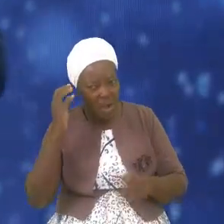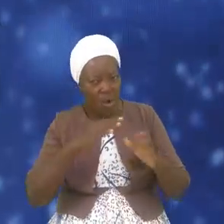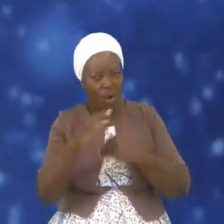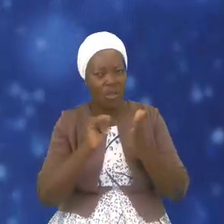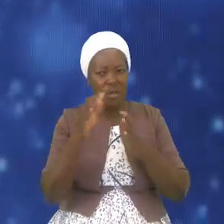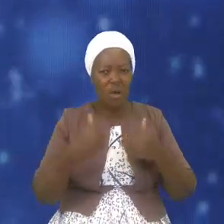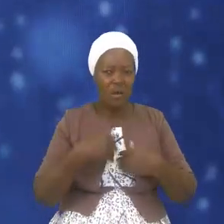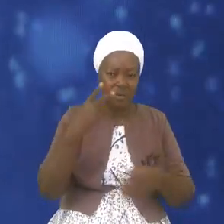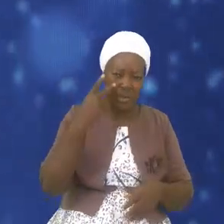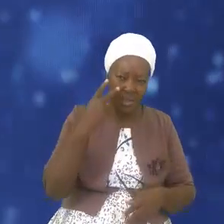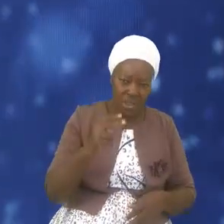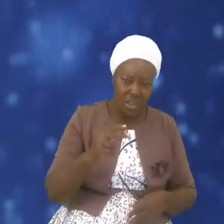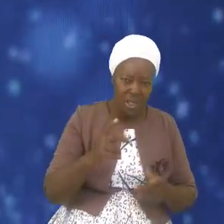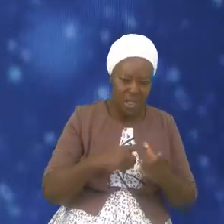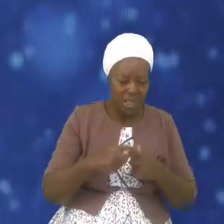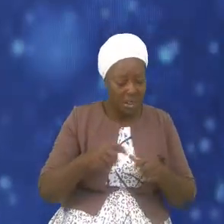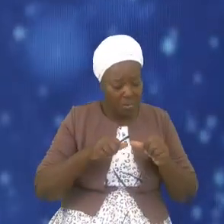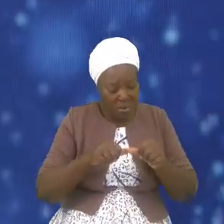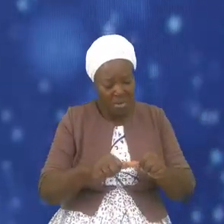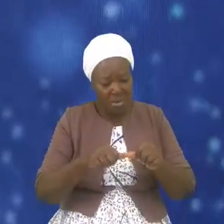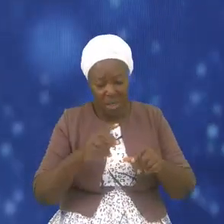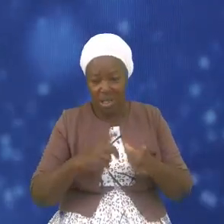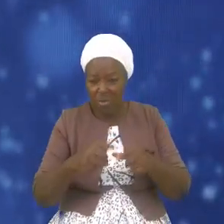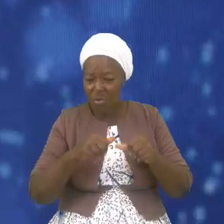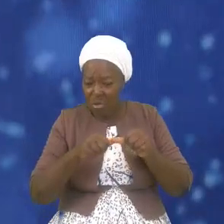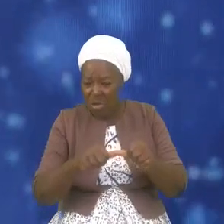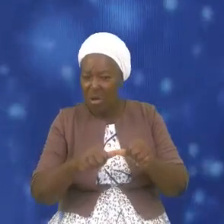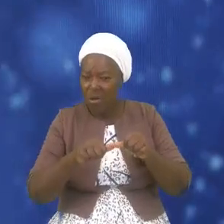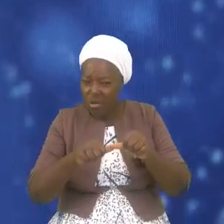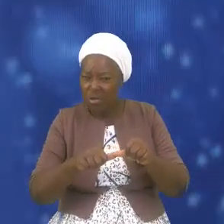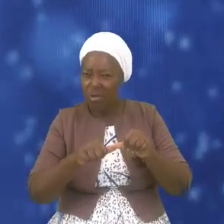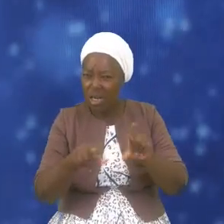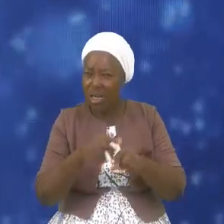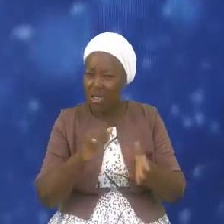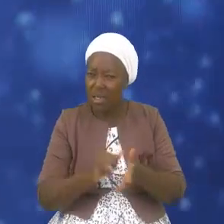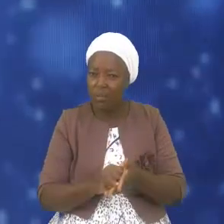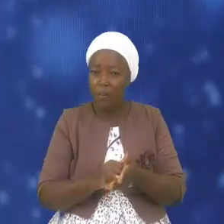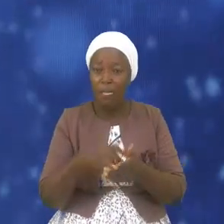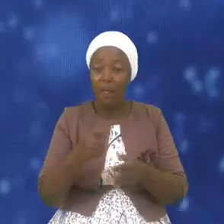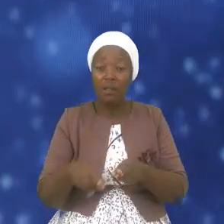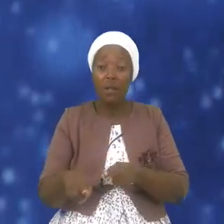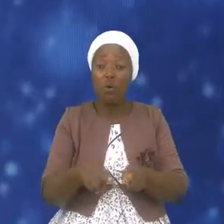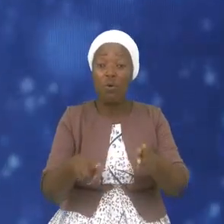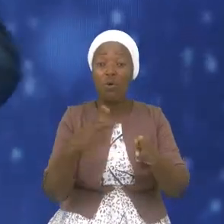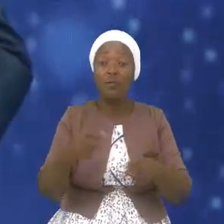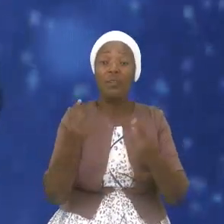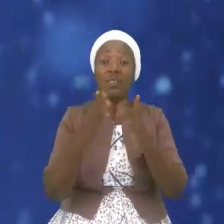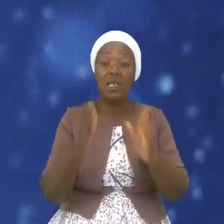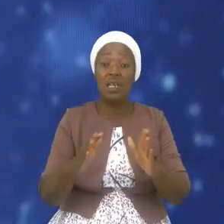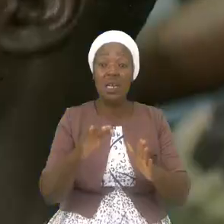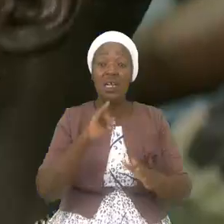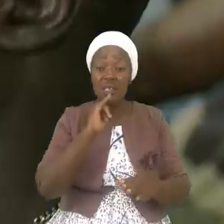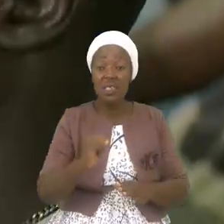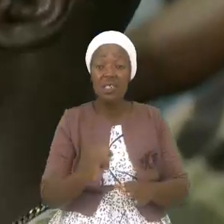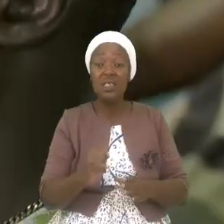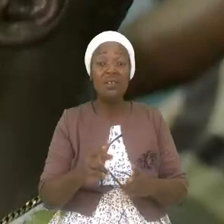and keep on, the road of the sinner is slippery. And you might just lie like that, and